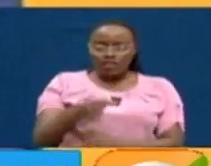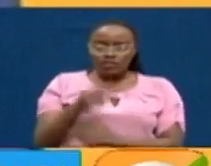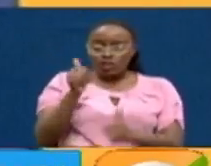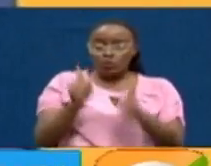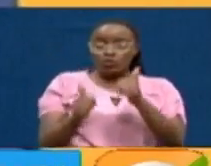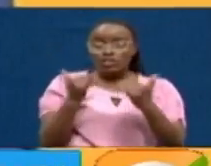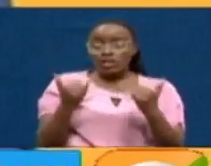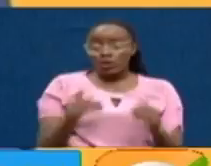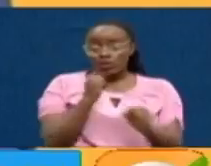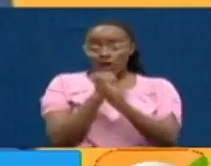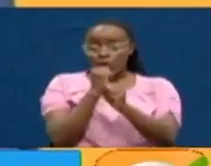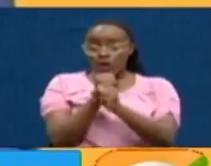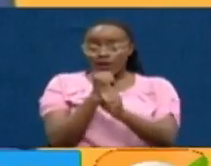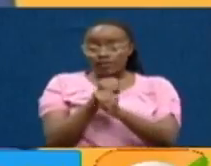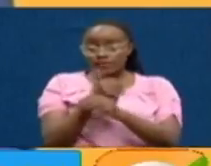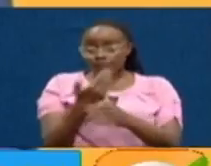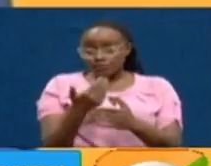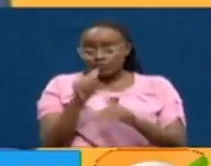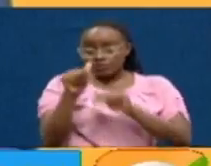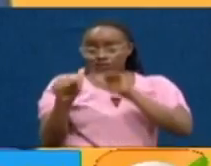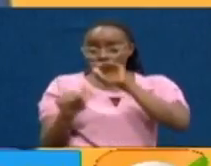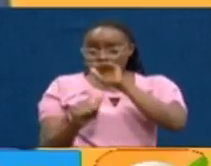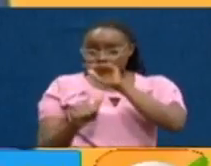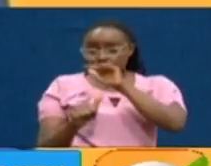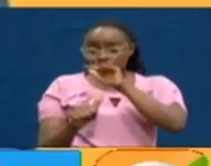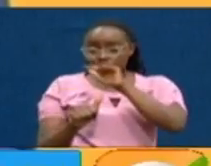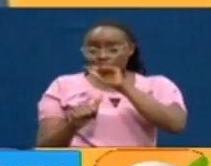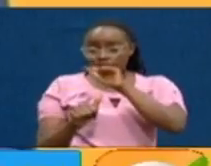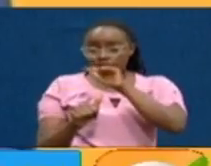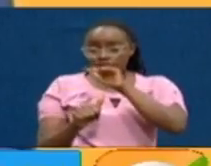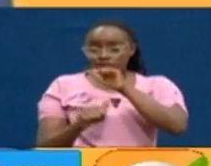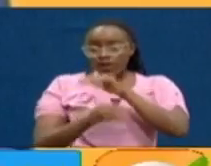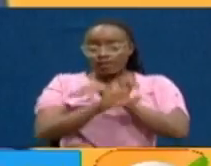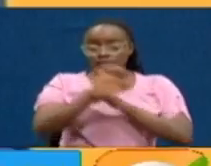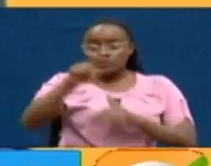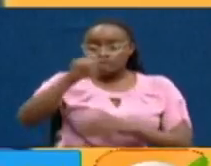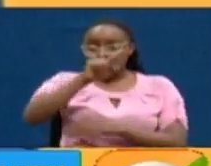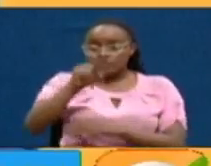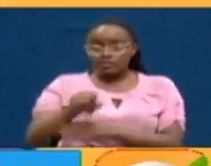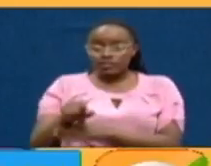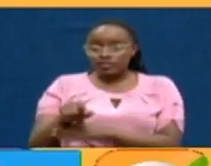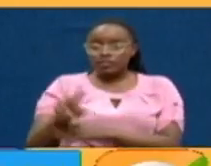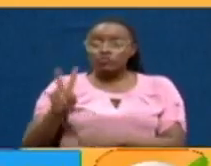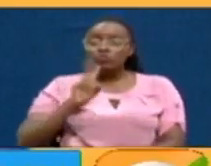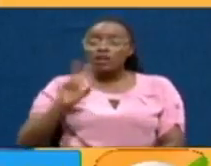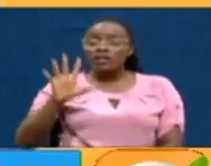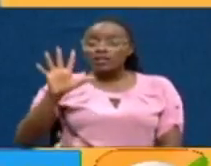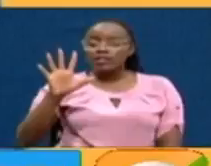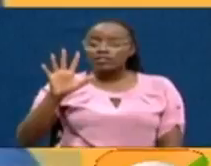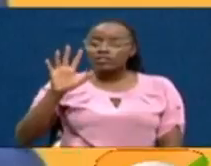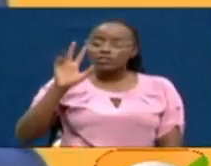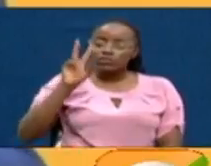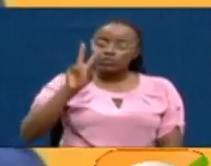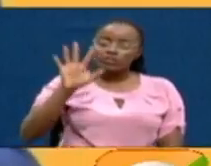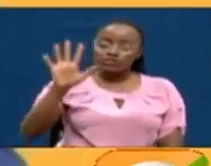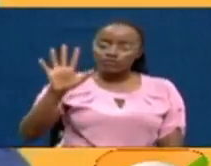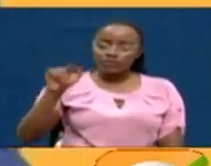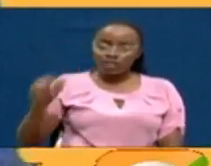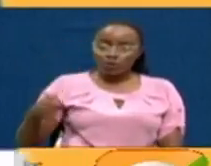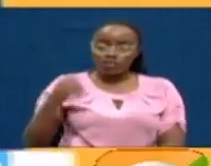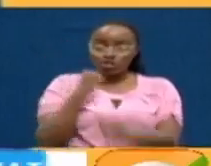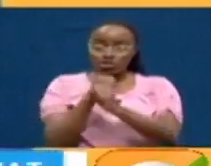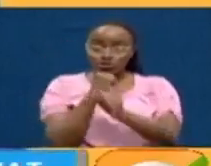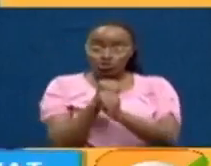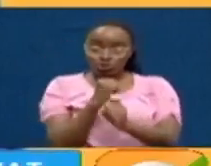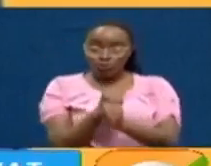currently operating under the SC, under the EPZ, to about 225,000 jobs. So you can see,